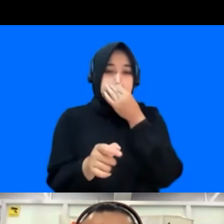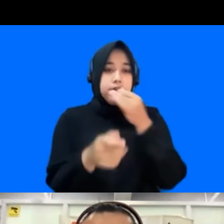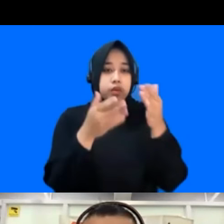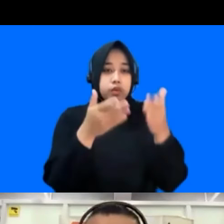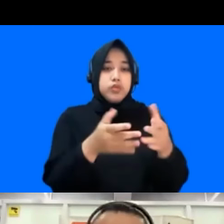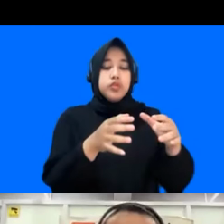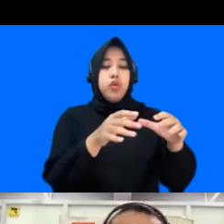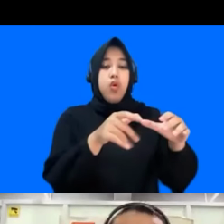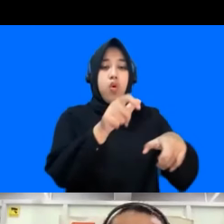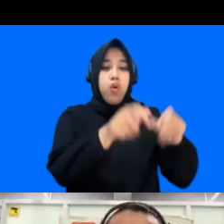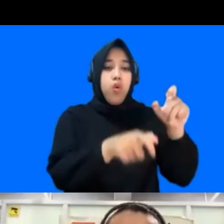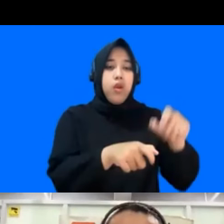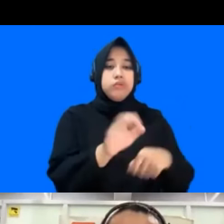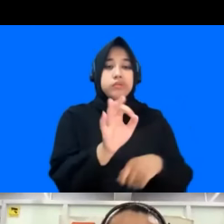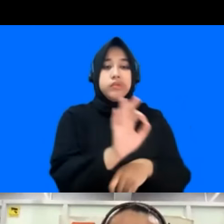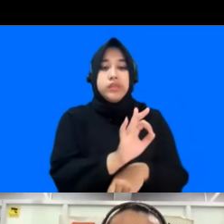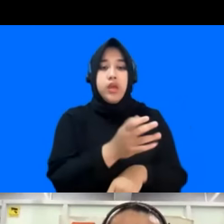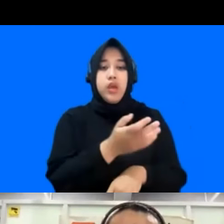things possible.